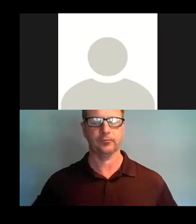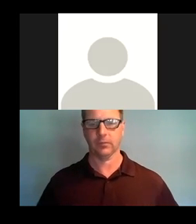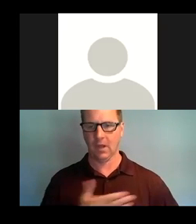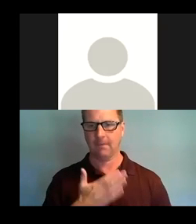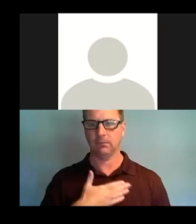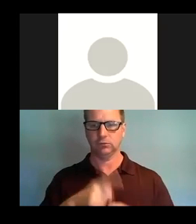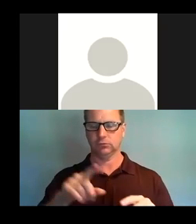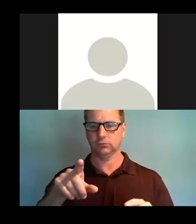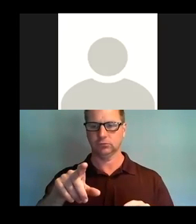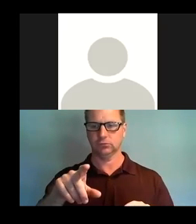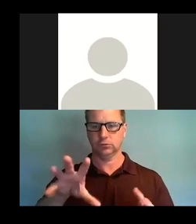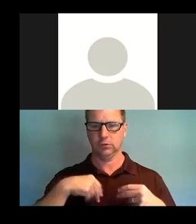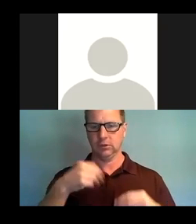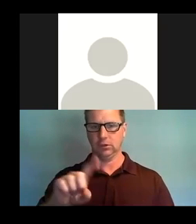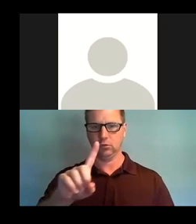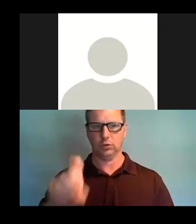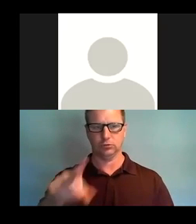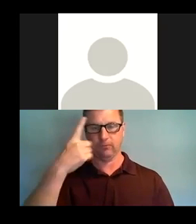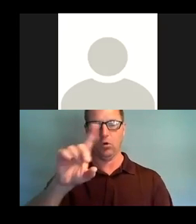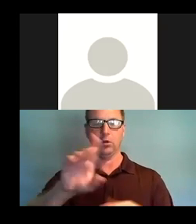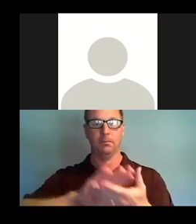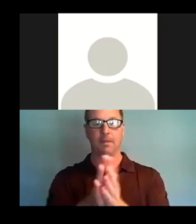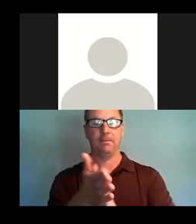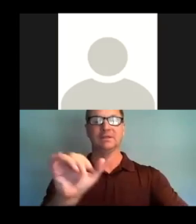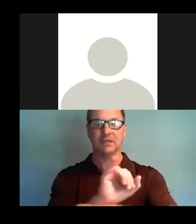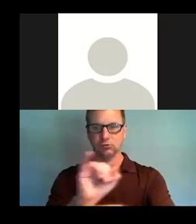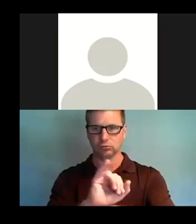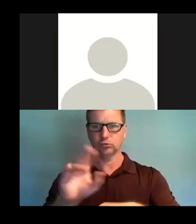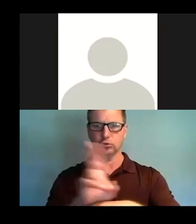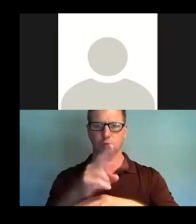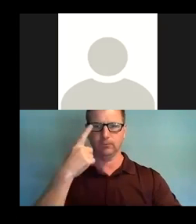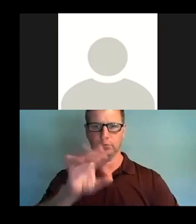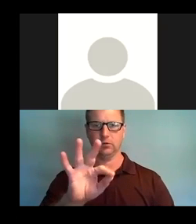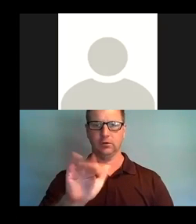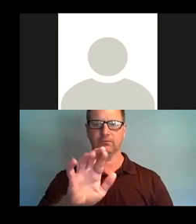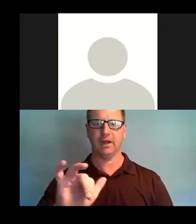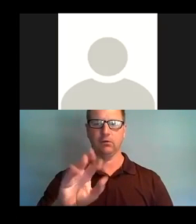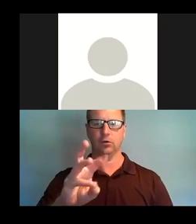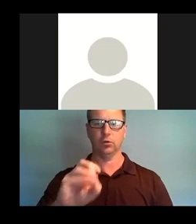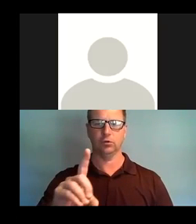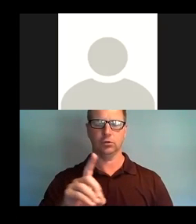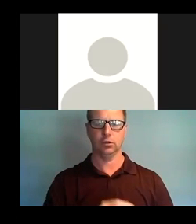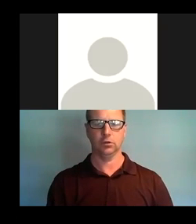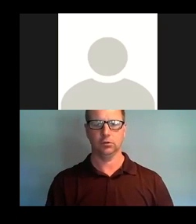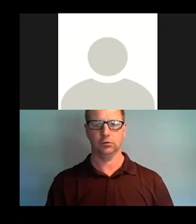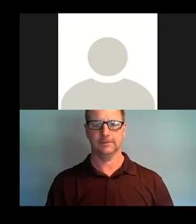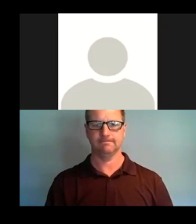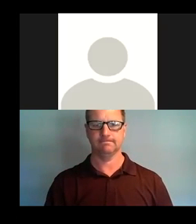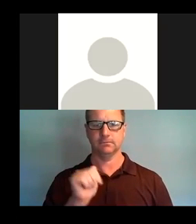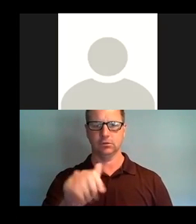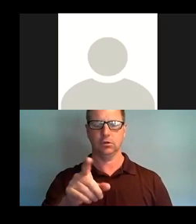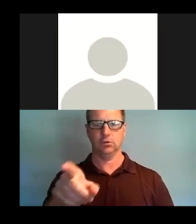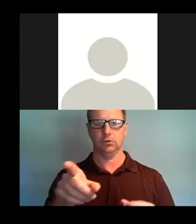this industrial use of the Ferrywood site. Can you just describe the, if you can,